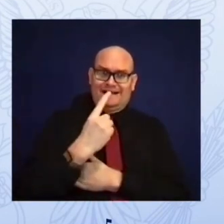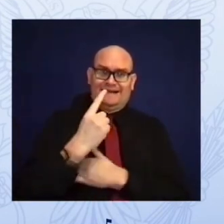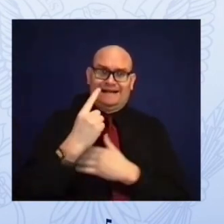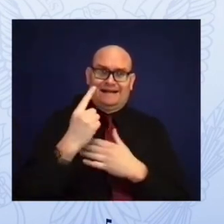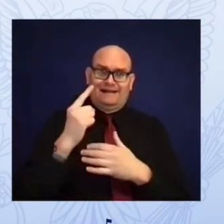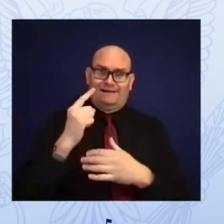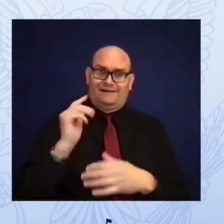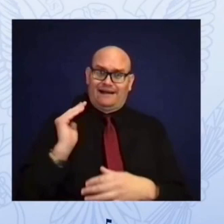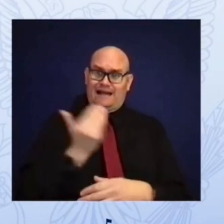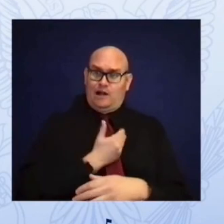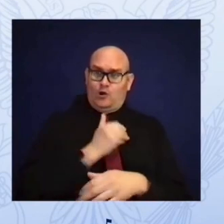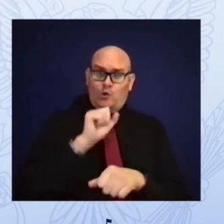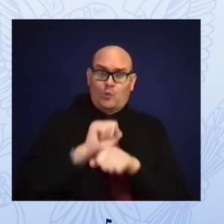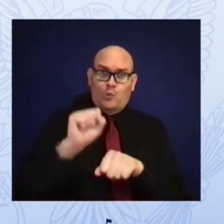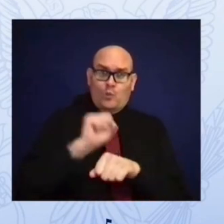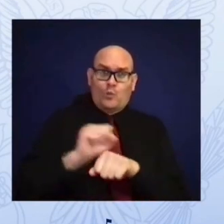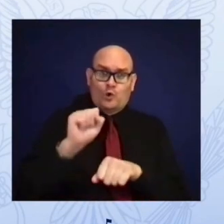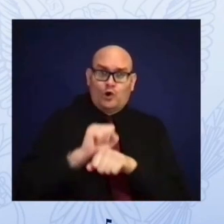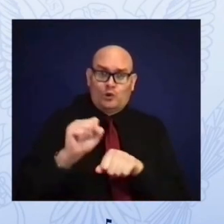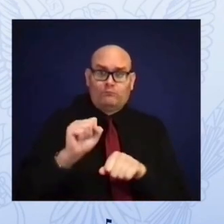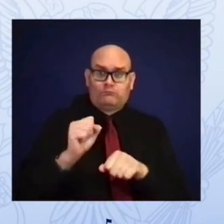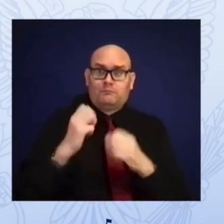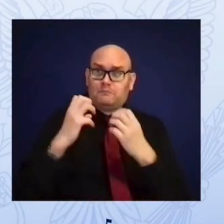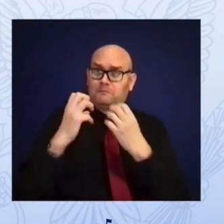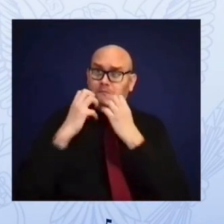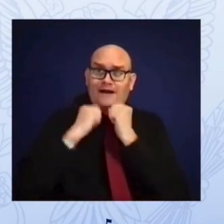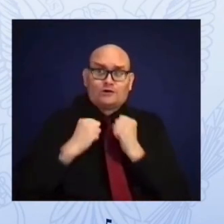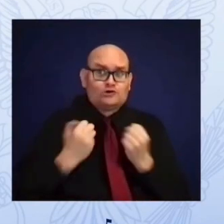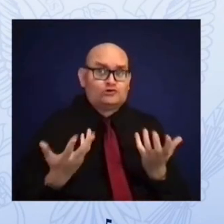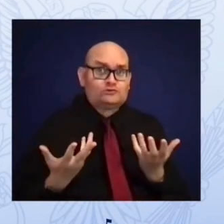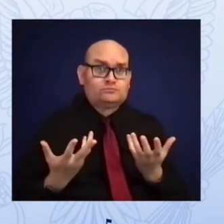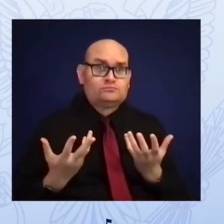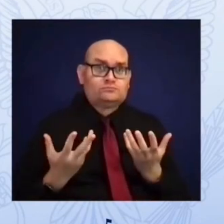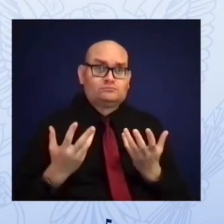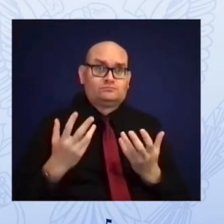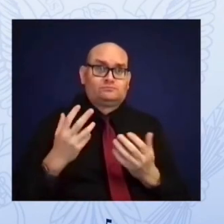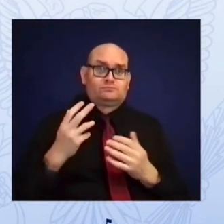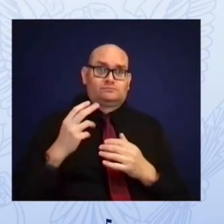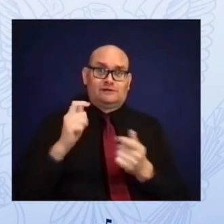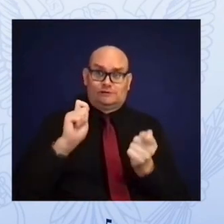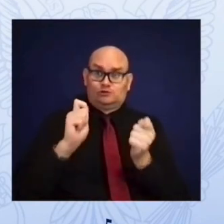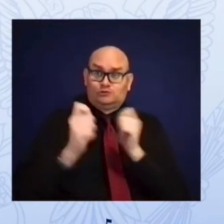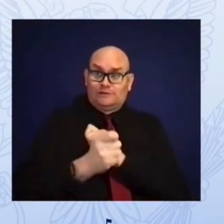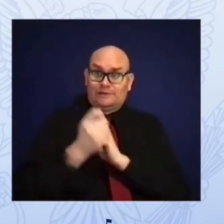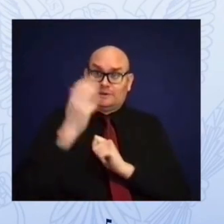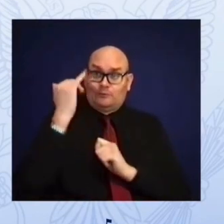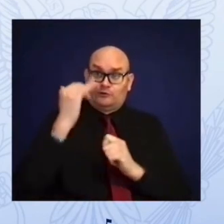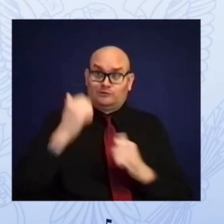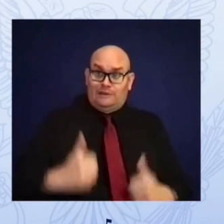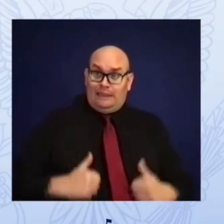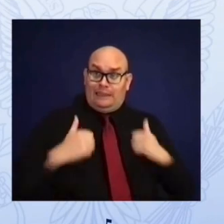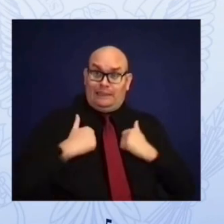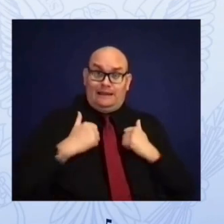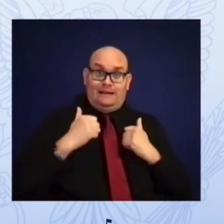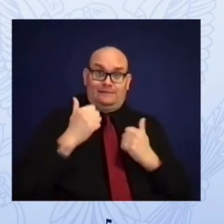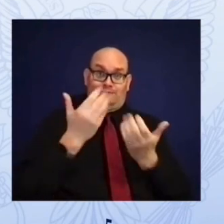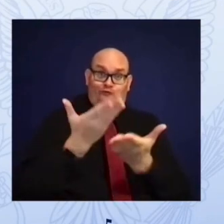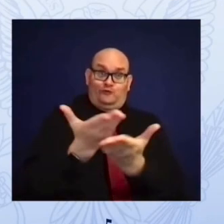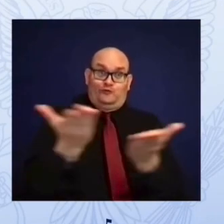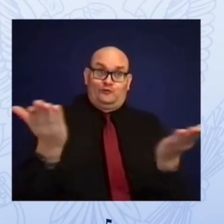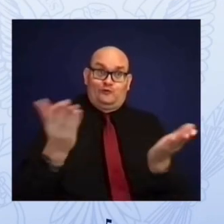discovered a lifelong love of science, inspiring her to, you know, pursue a career that she